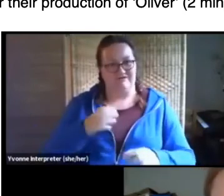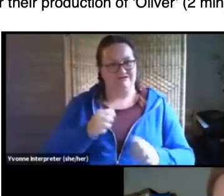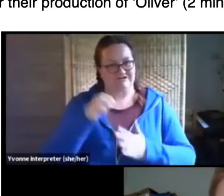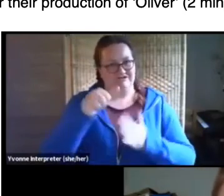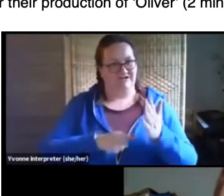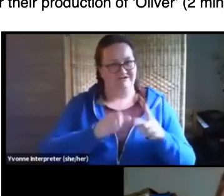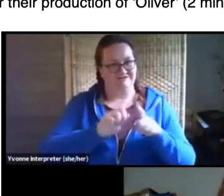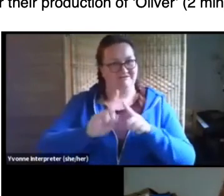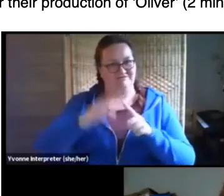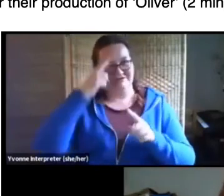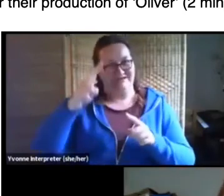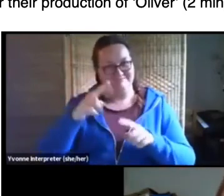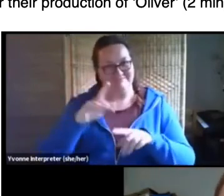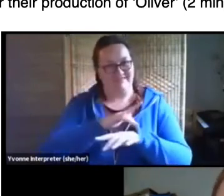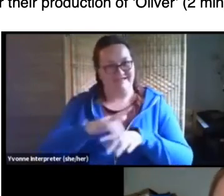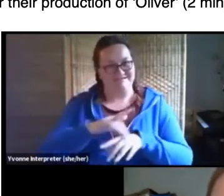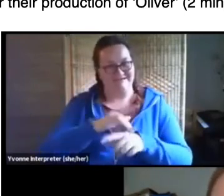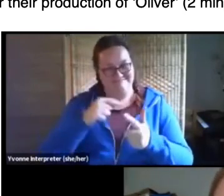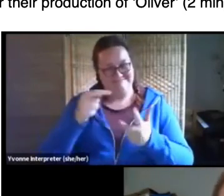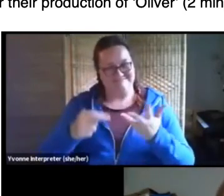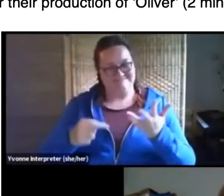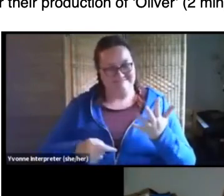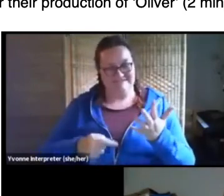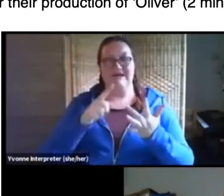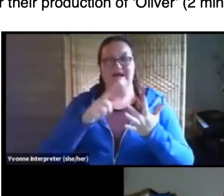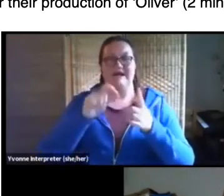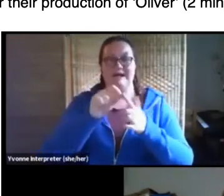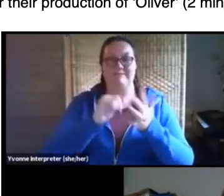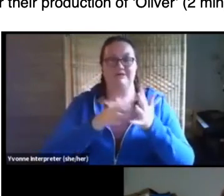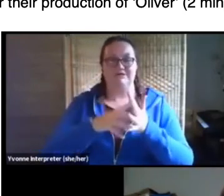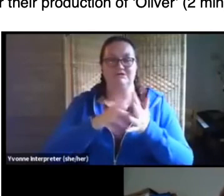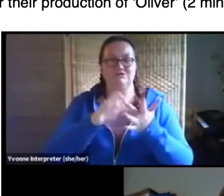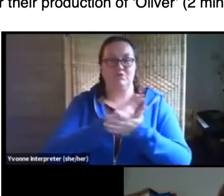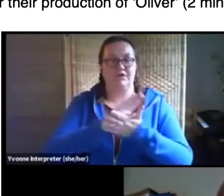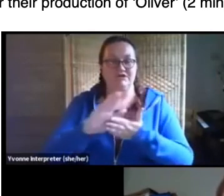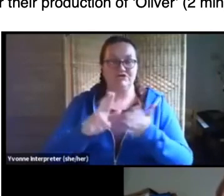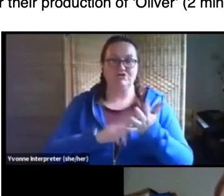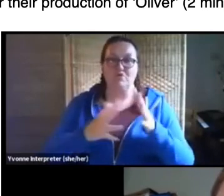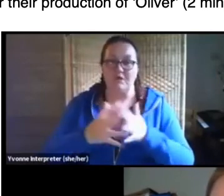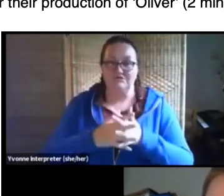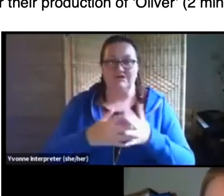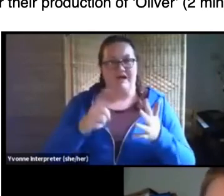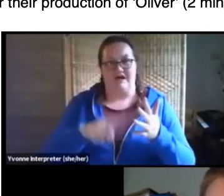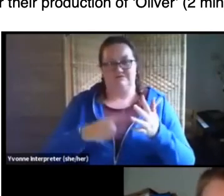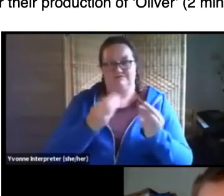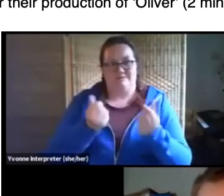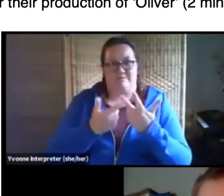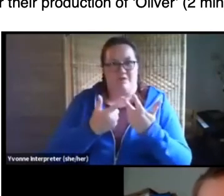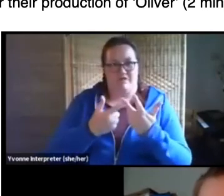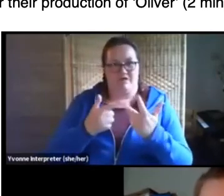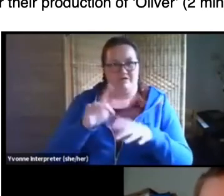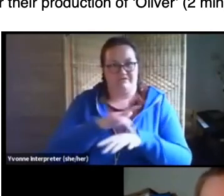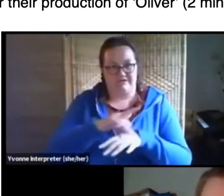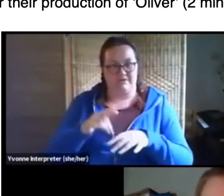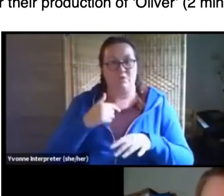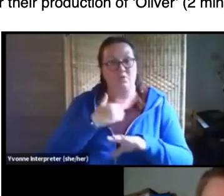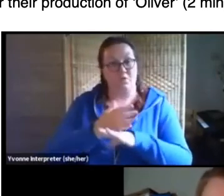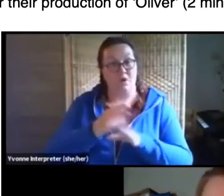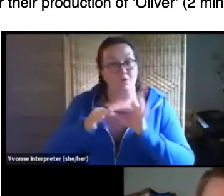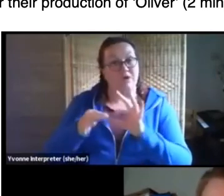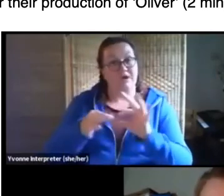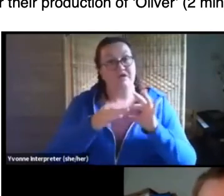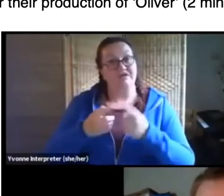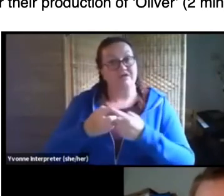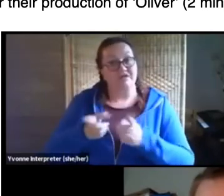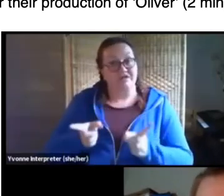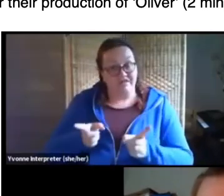I'll forget someone. Ipswich, New Wellesley, and a couple of others. Working with them, we all sort of